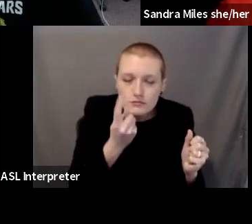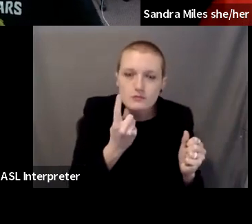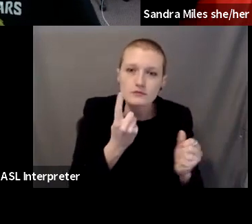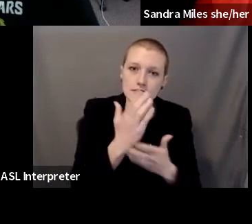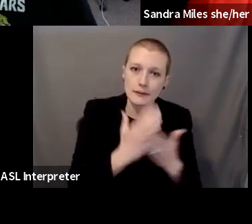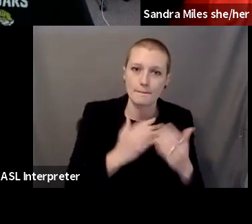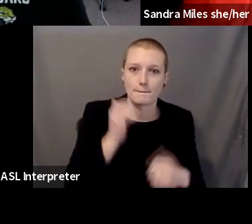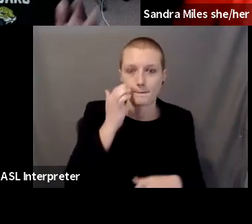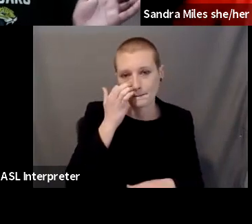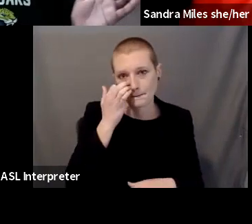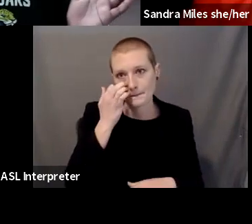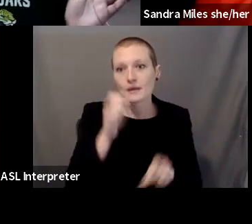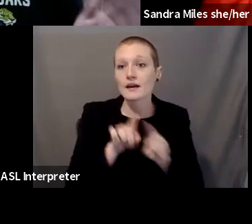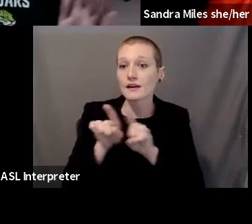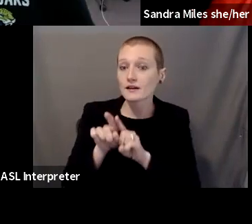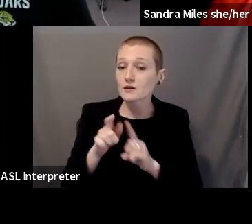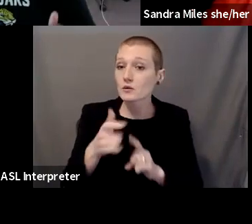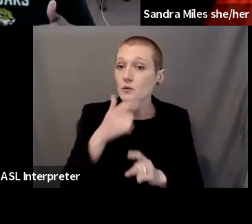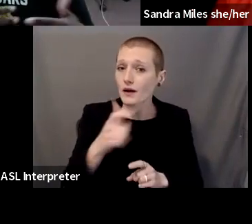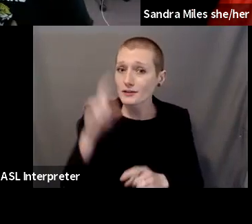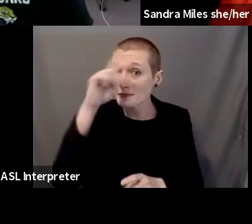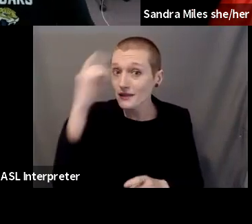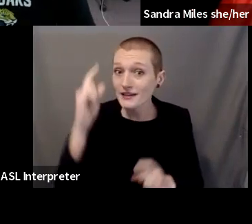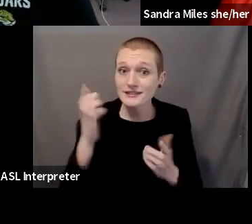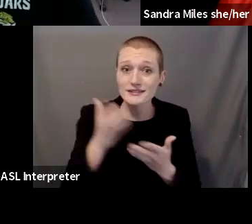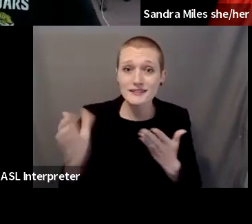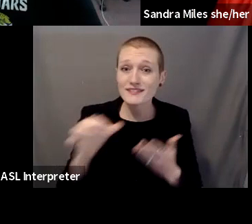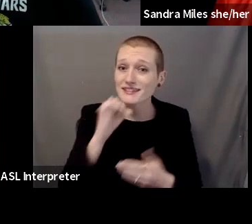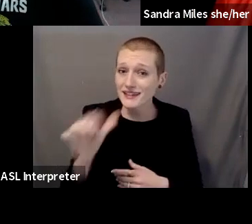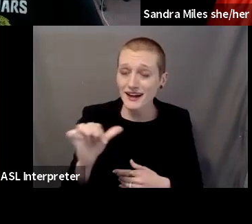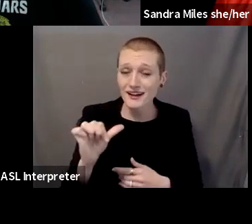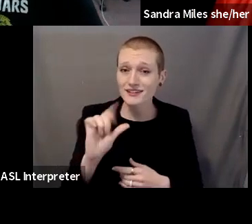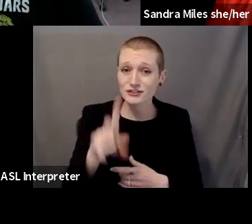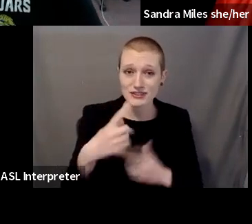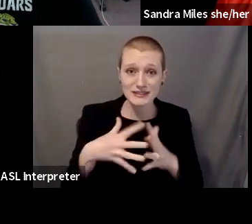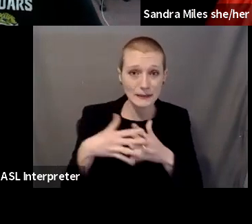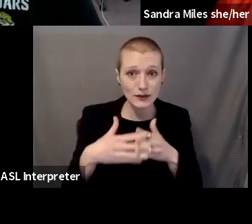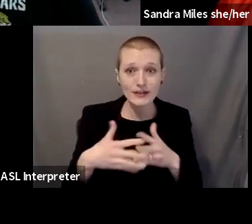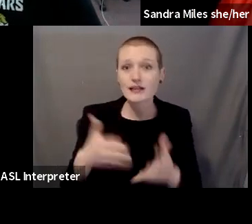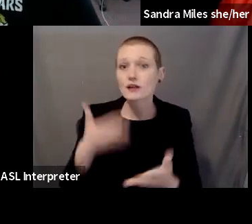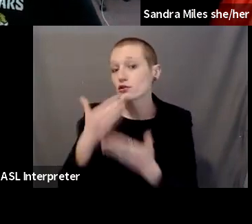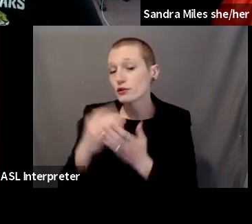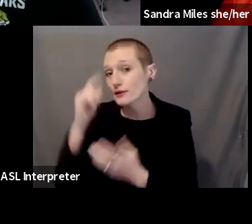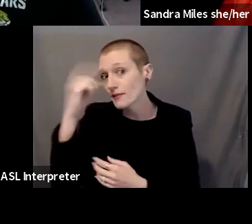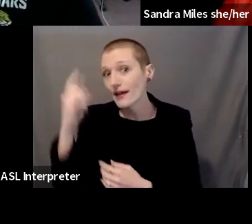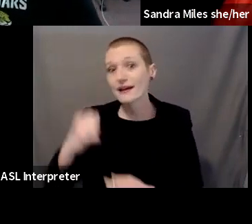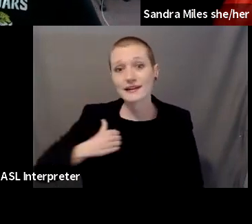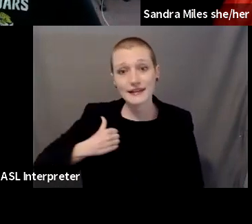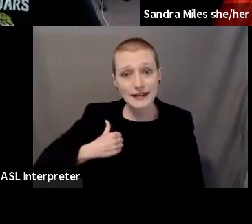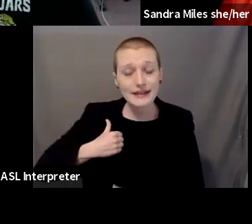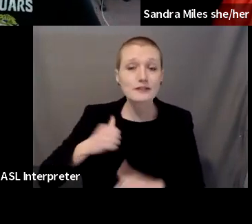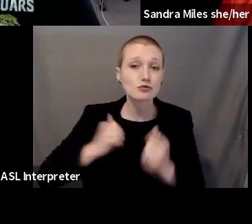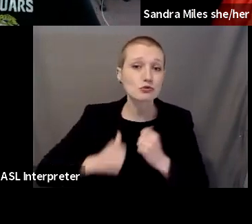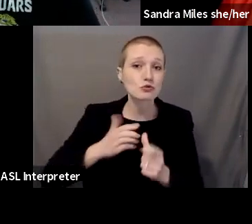just say this, watch Black stuff that isn't American. There are good Black Canadian shows. There are good Black English shows. I'm